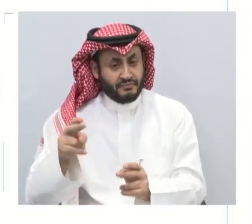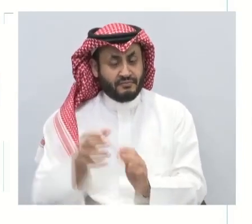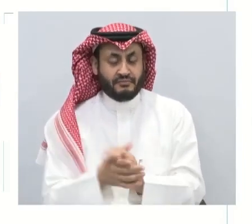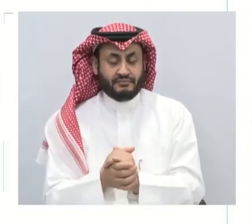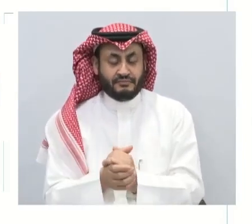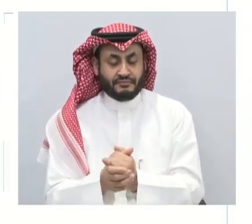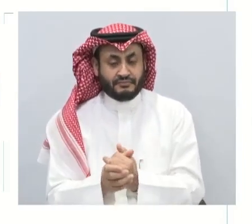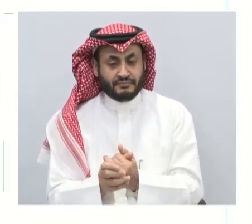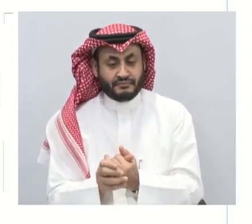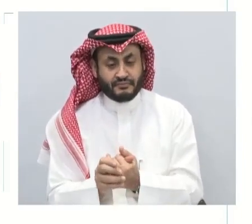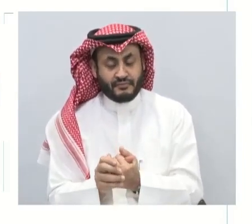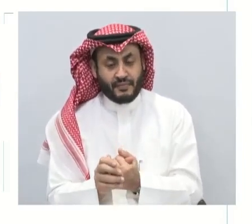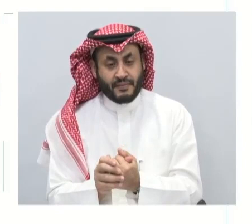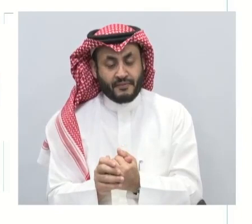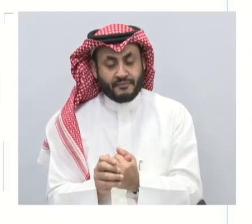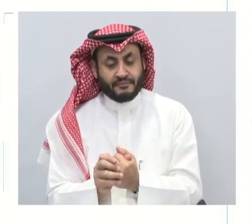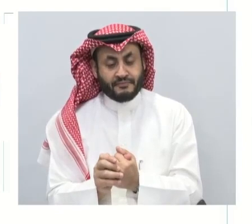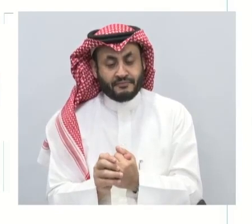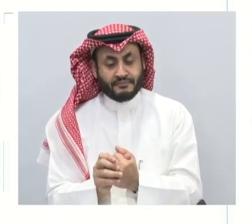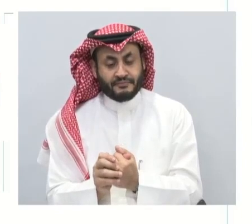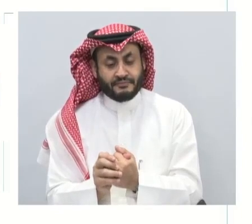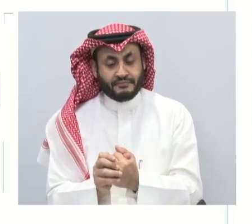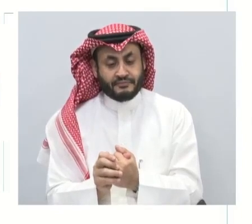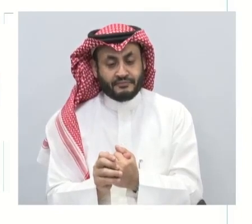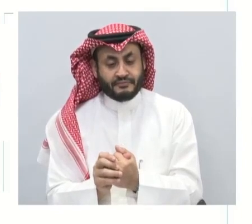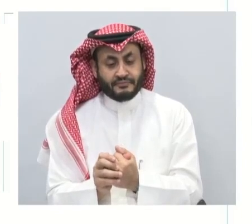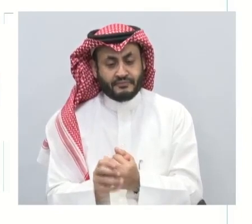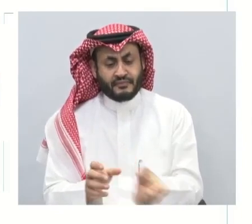We can use it as a yes or no question, but when we add